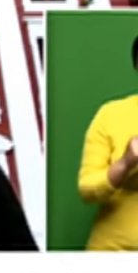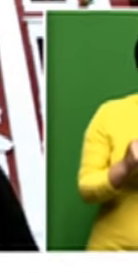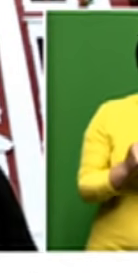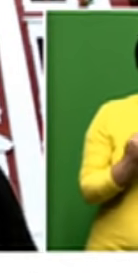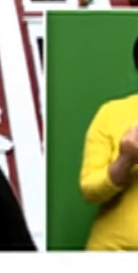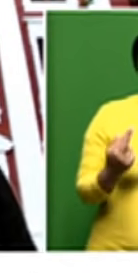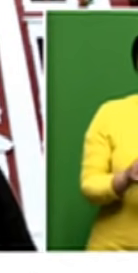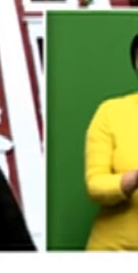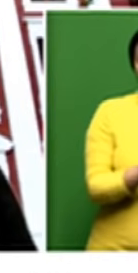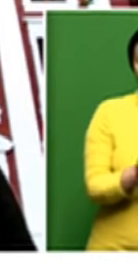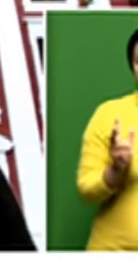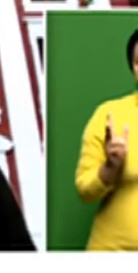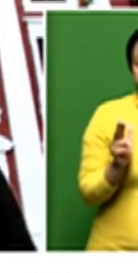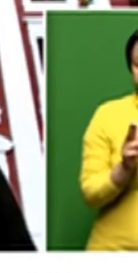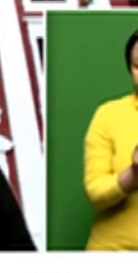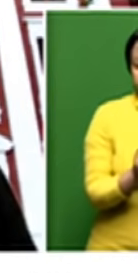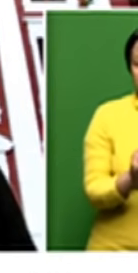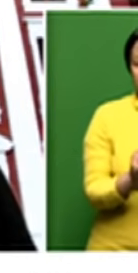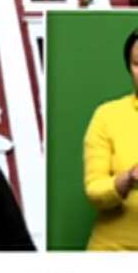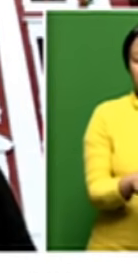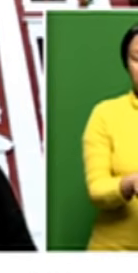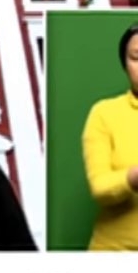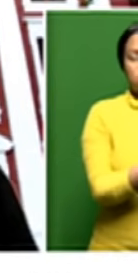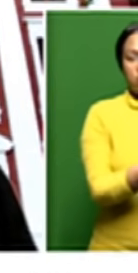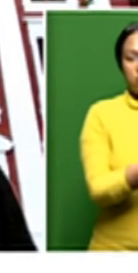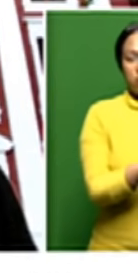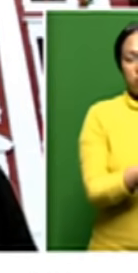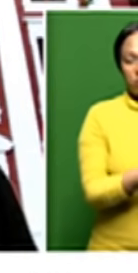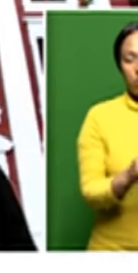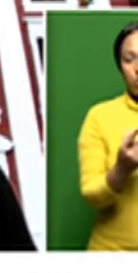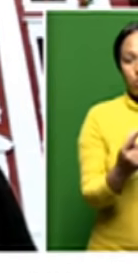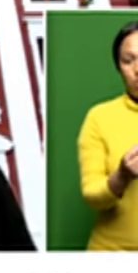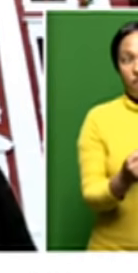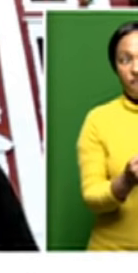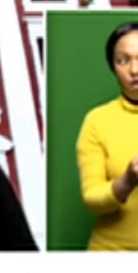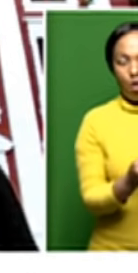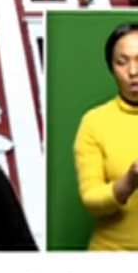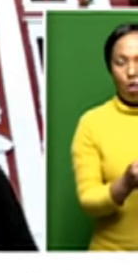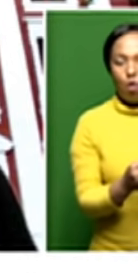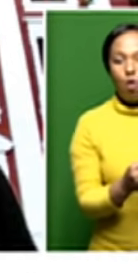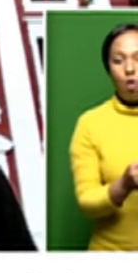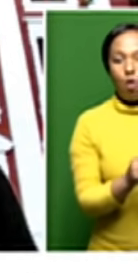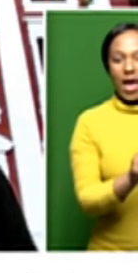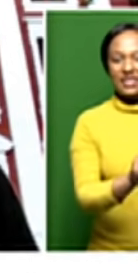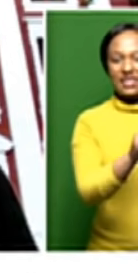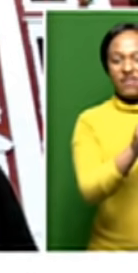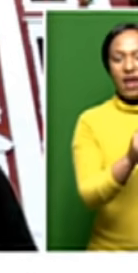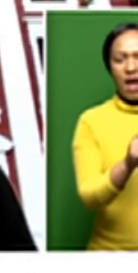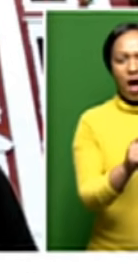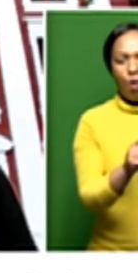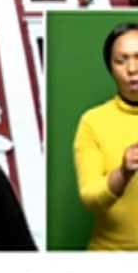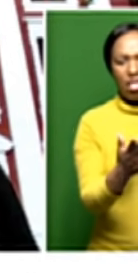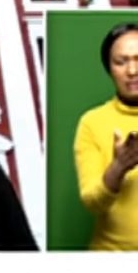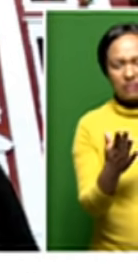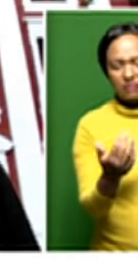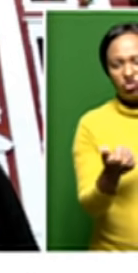of an institution that is supposed to oversee the executive, then you have serious shortcomings in your